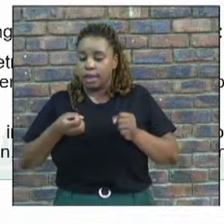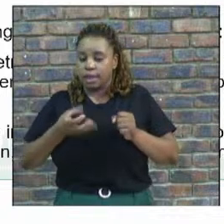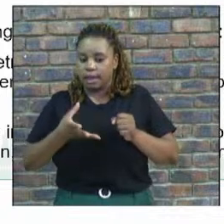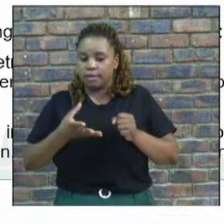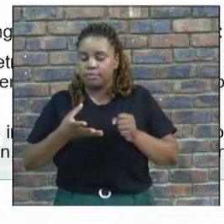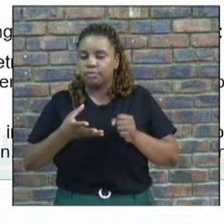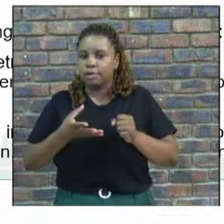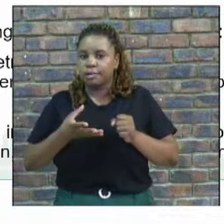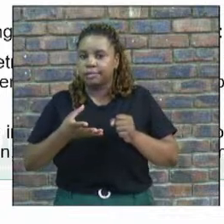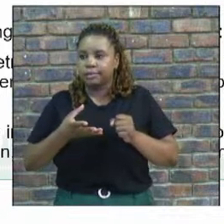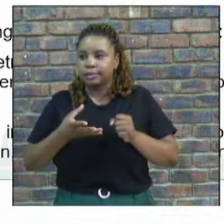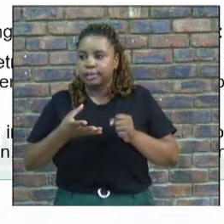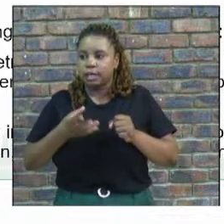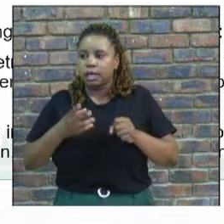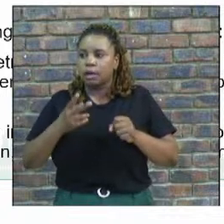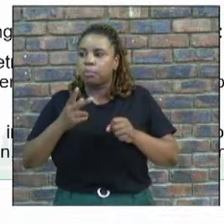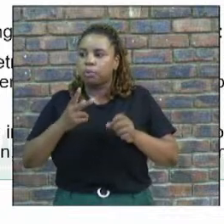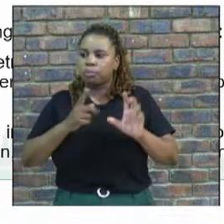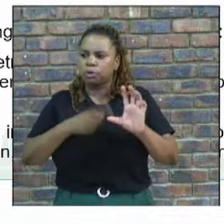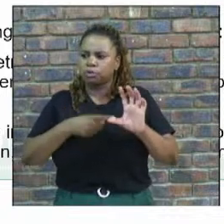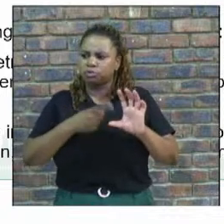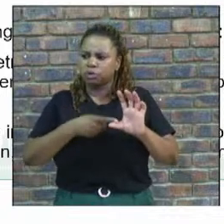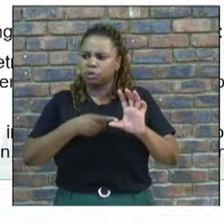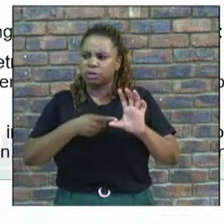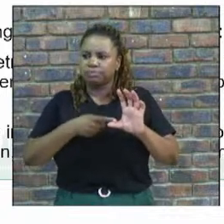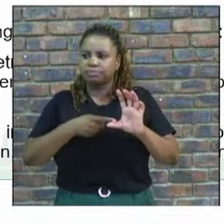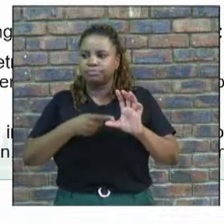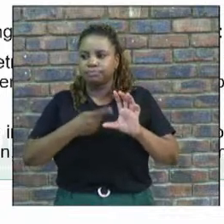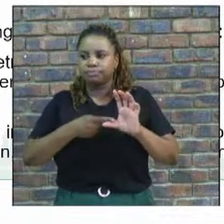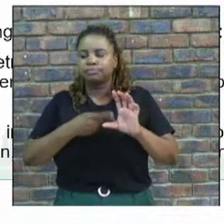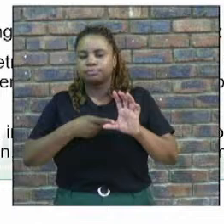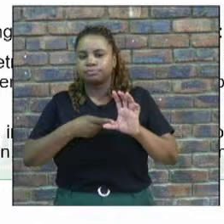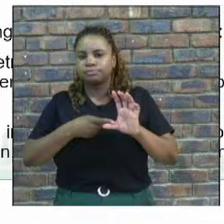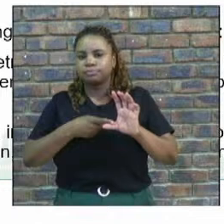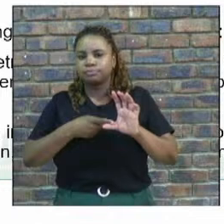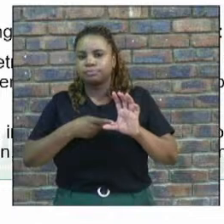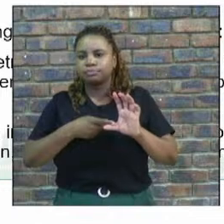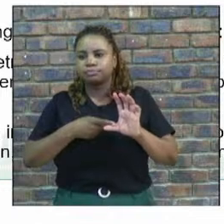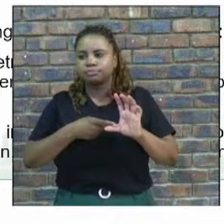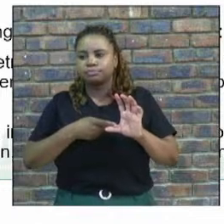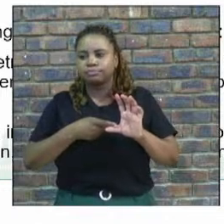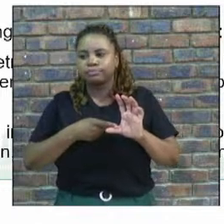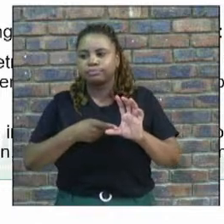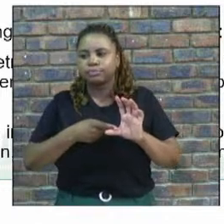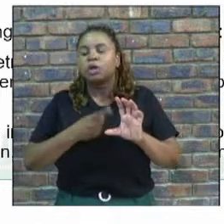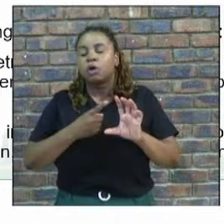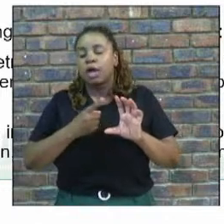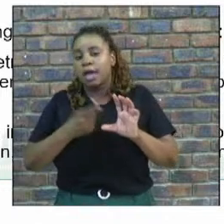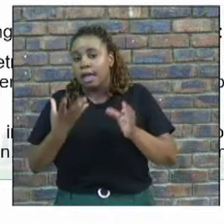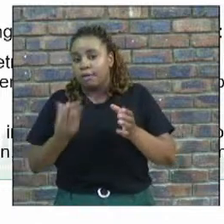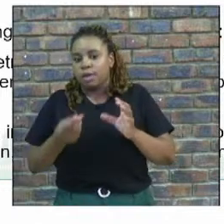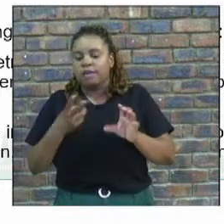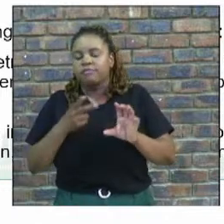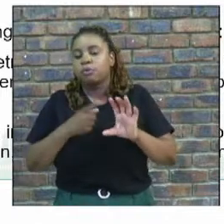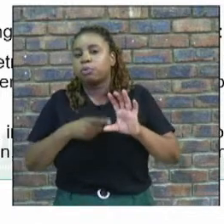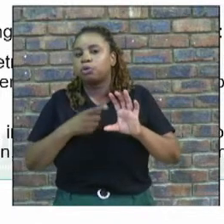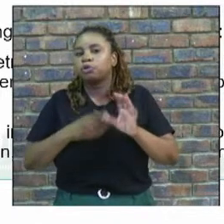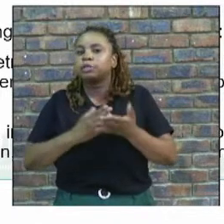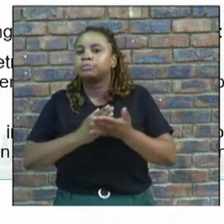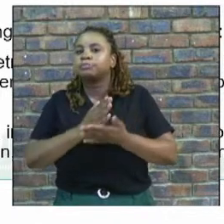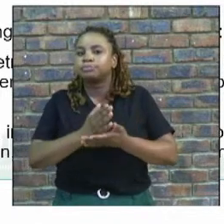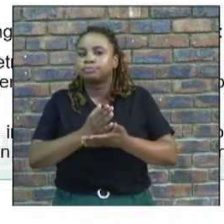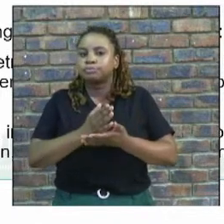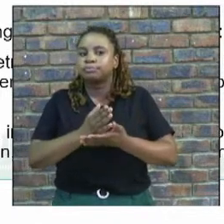in respect of what we call the acreage designated as frontier. So I'm sure as